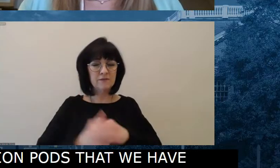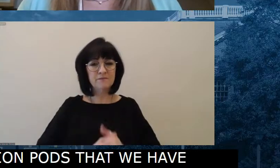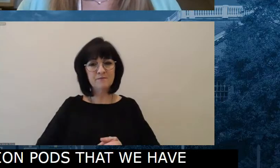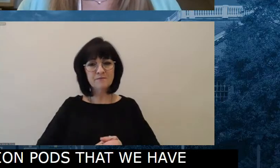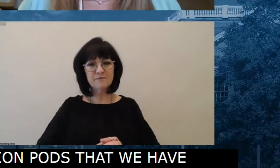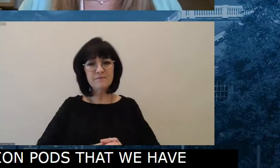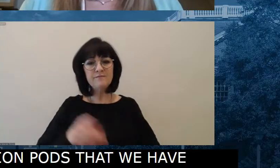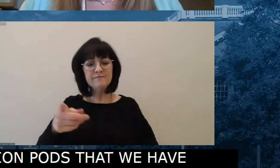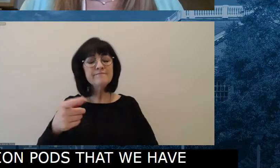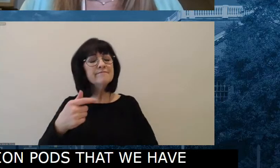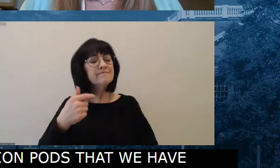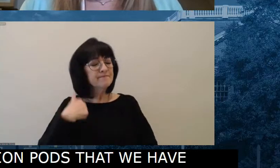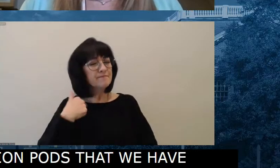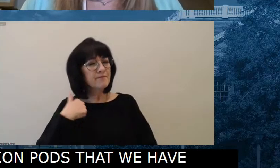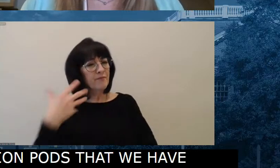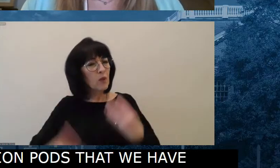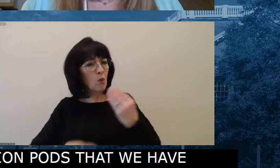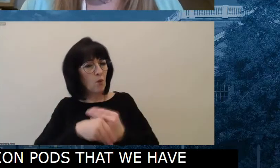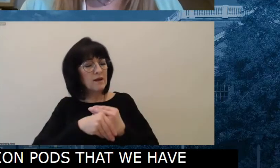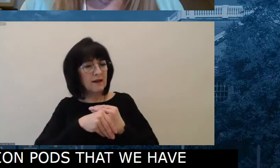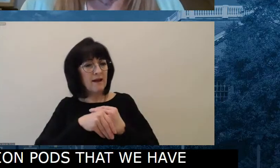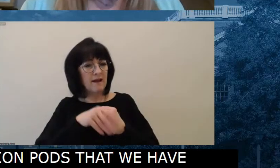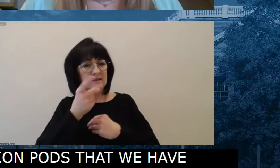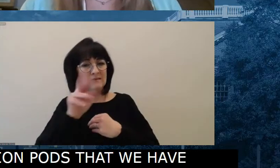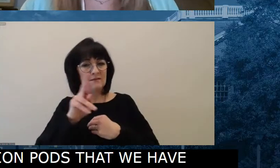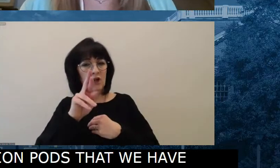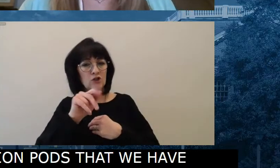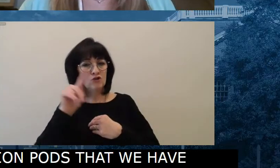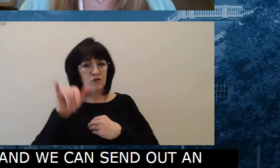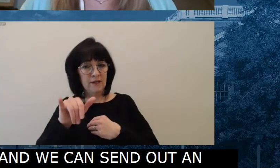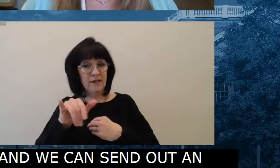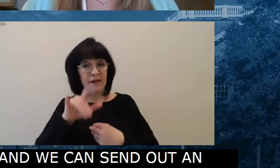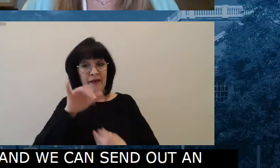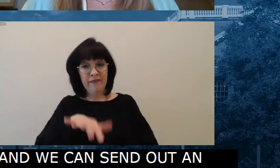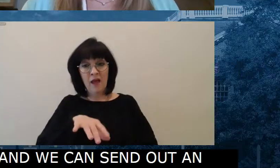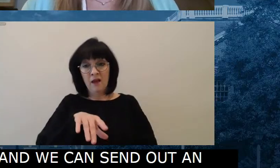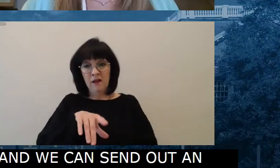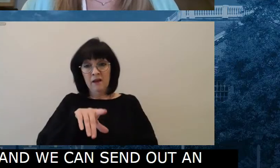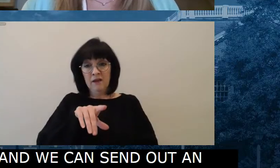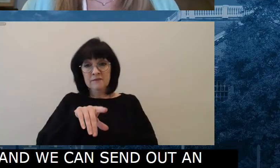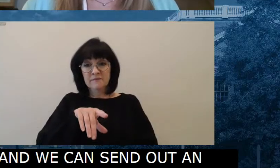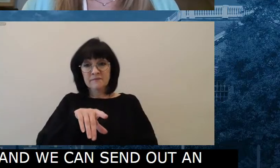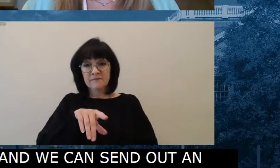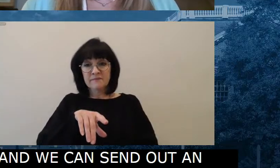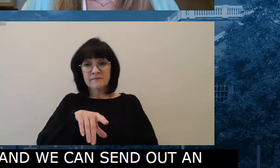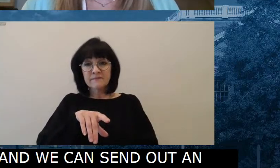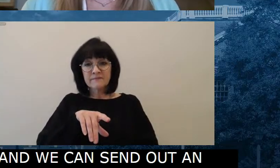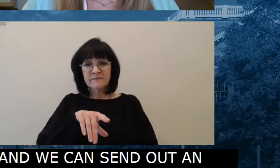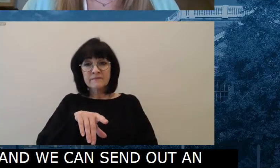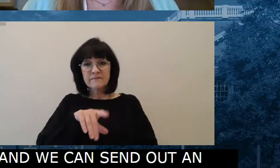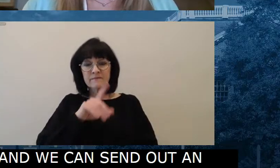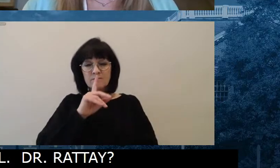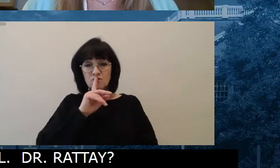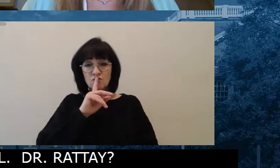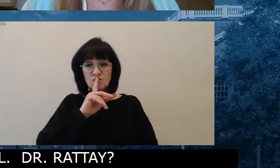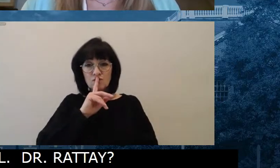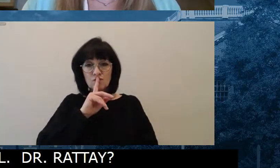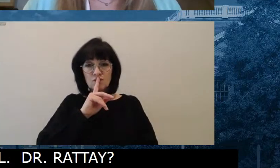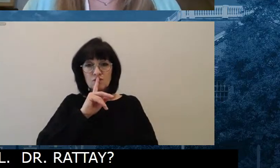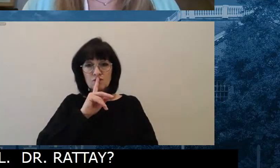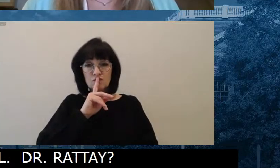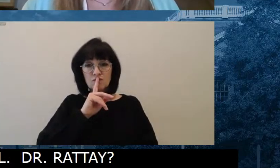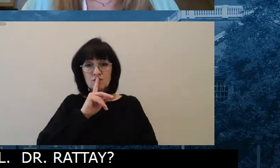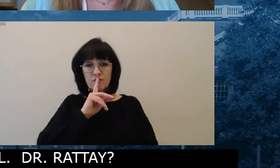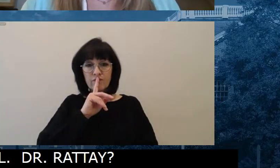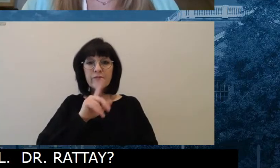I will add is, so it's a total of 136 Delawareans 65 plus who signed up for